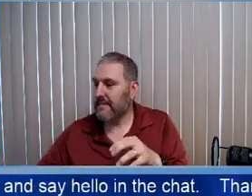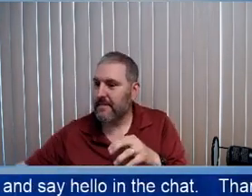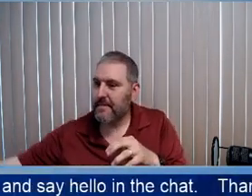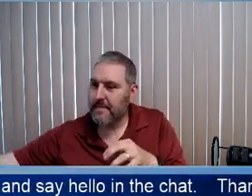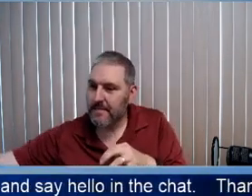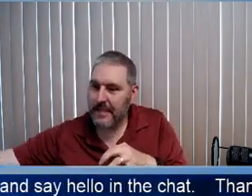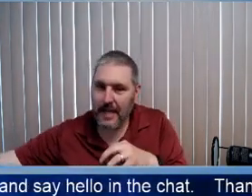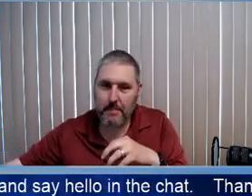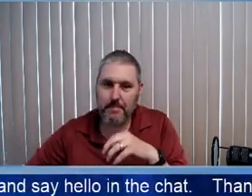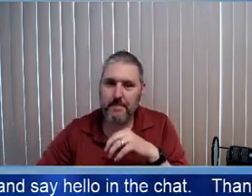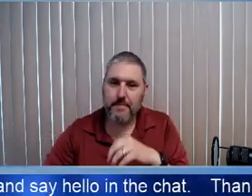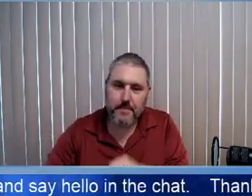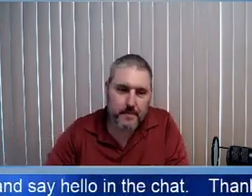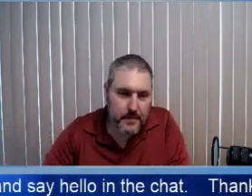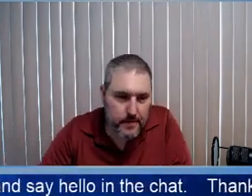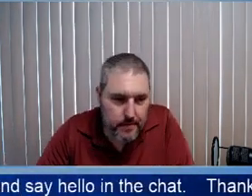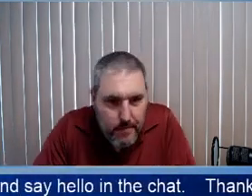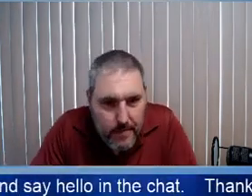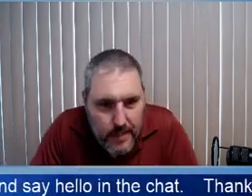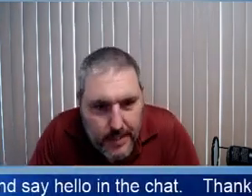Yeah. Yep.